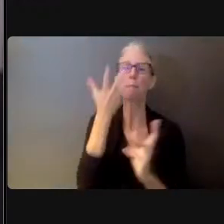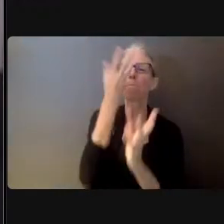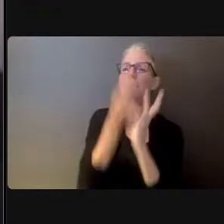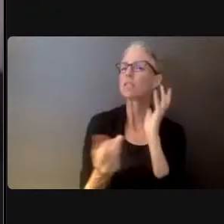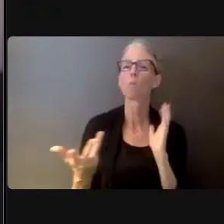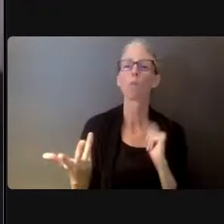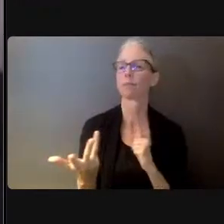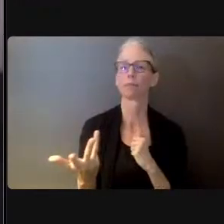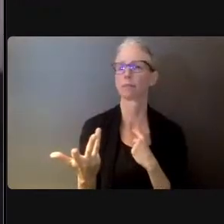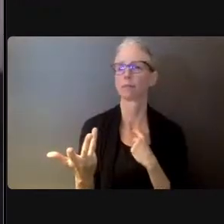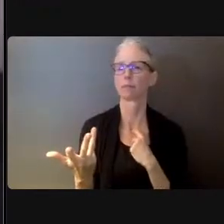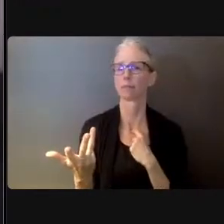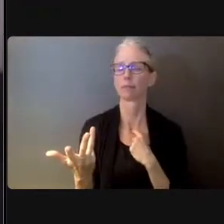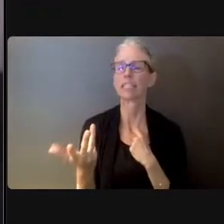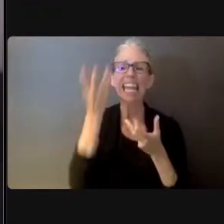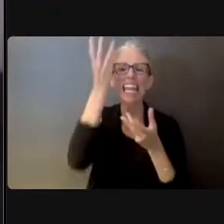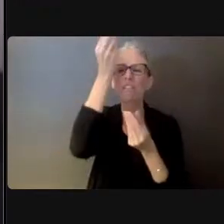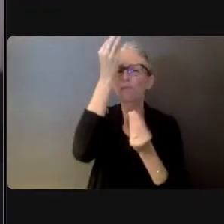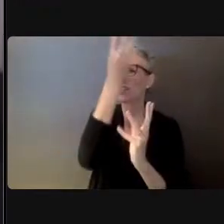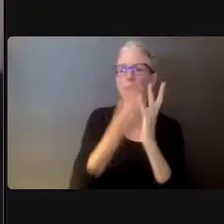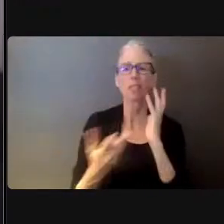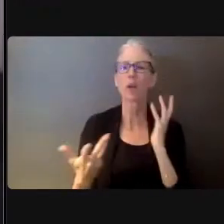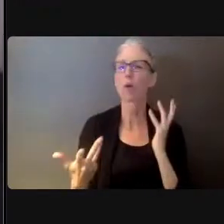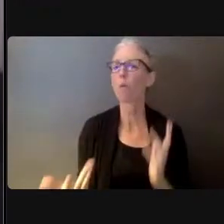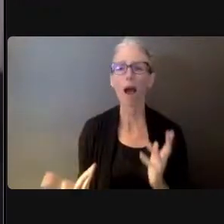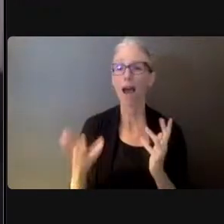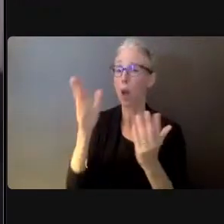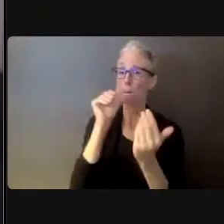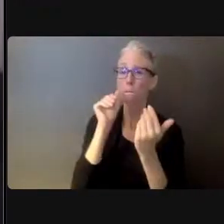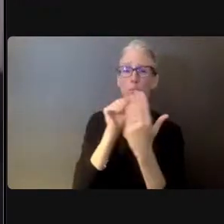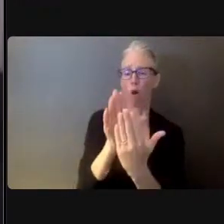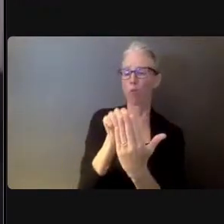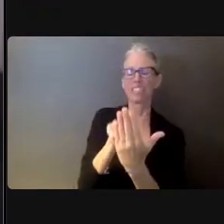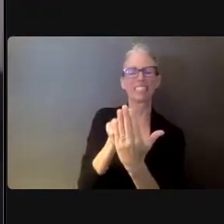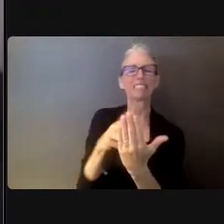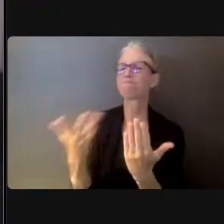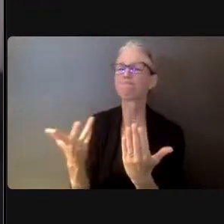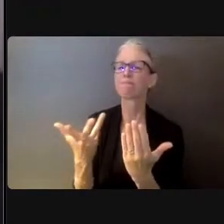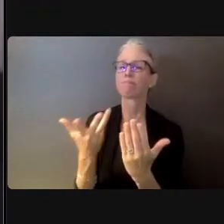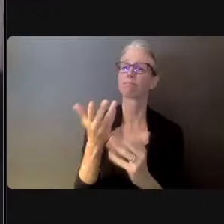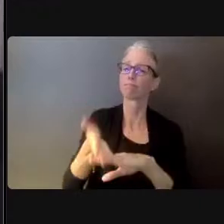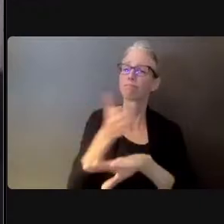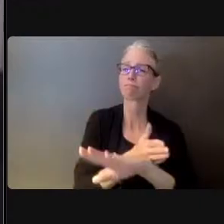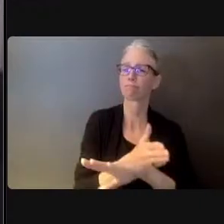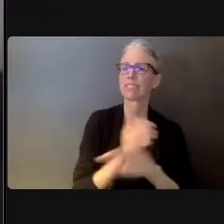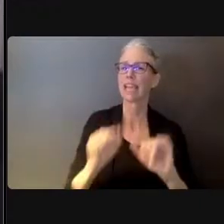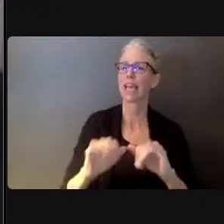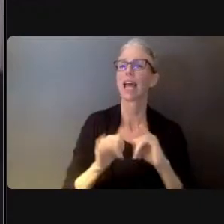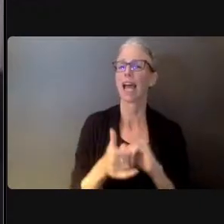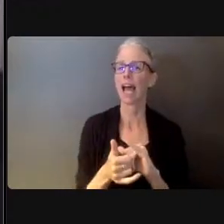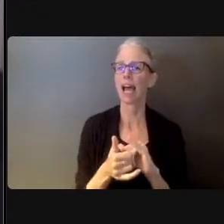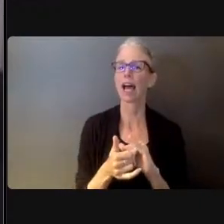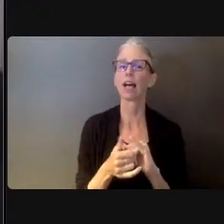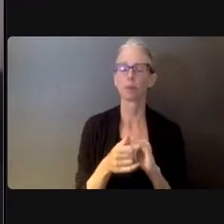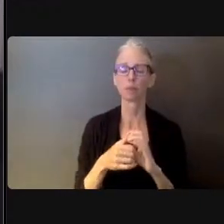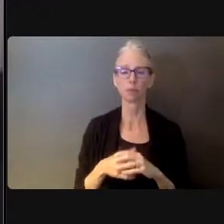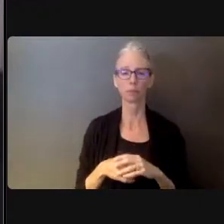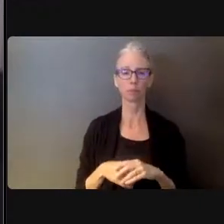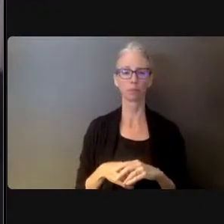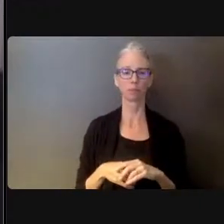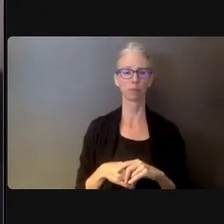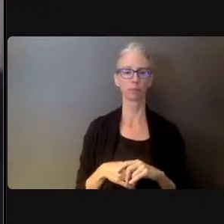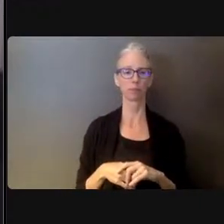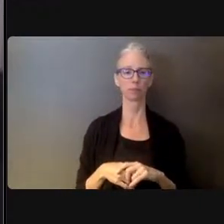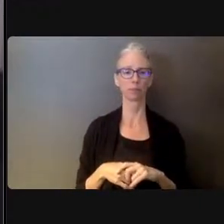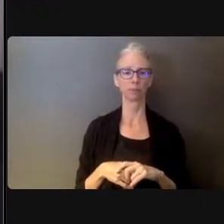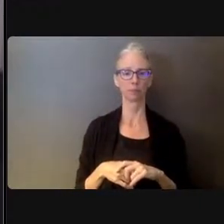that we've collected that we're missing? We'd love to hear from you if there's any more information you want us to include in our recommendations for this standard.